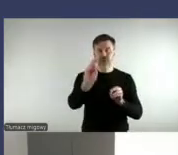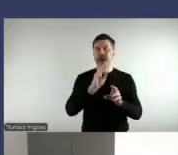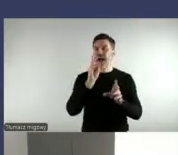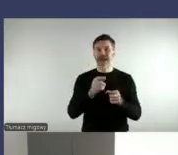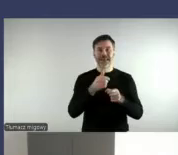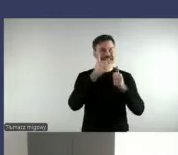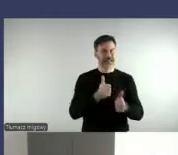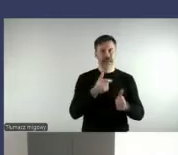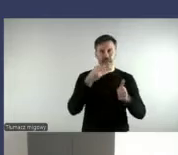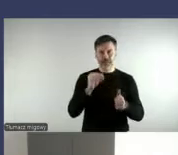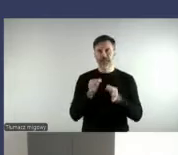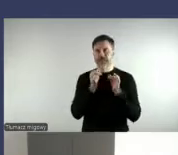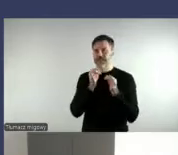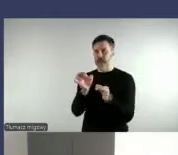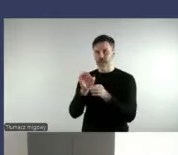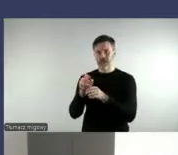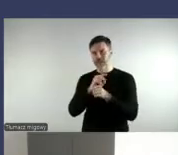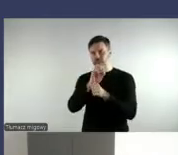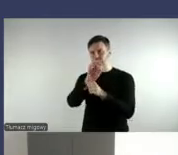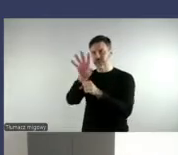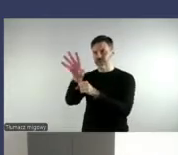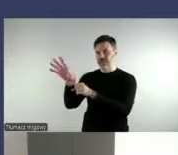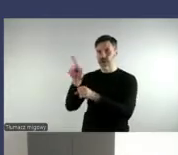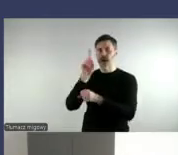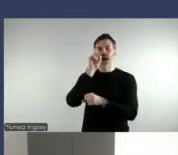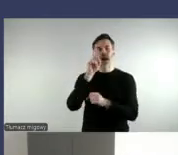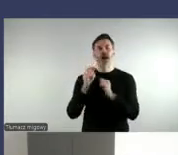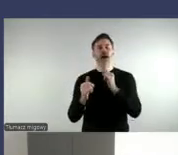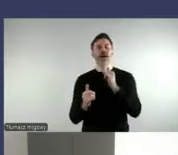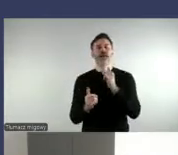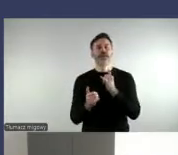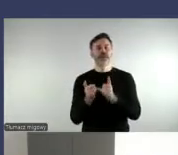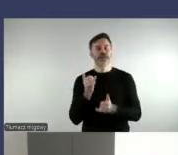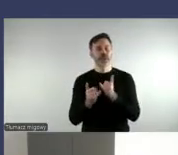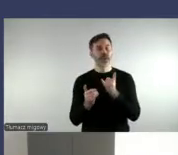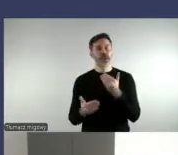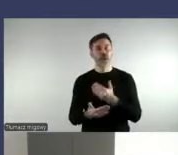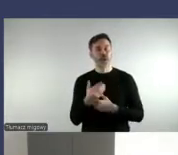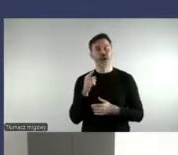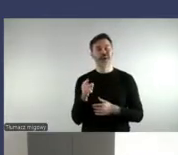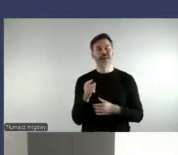they are needed, and alarm centers. If the system,